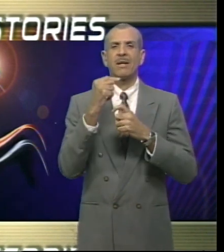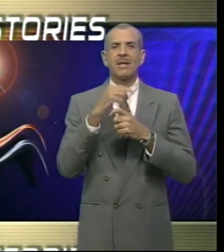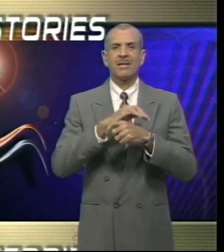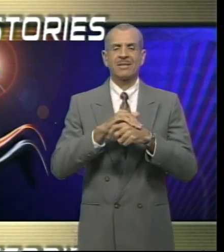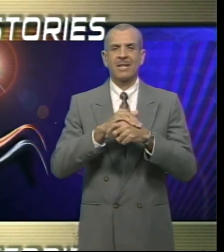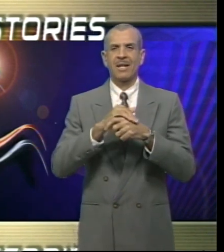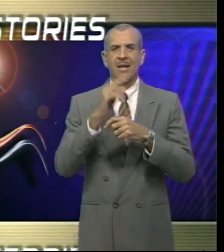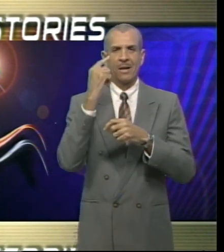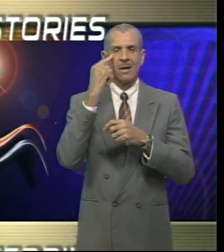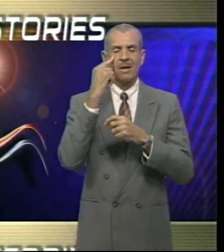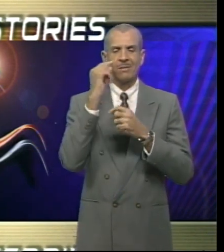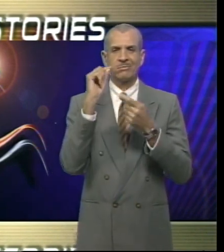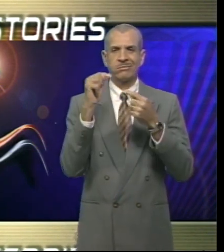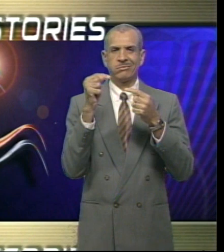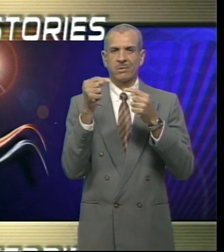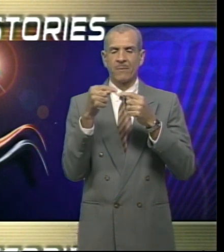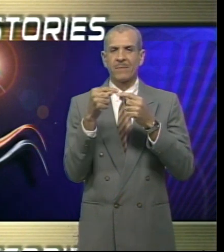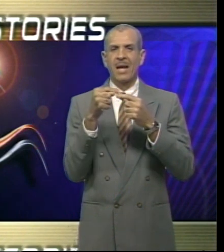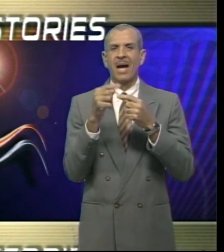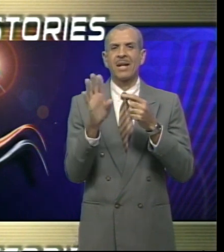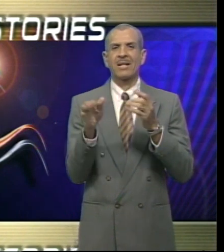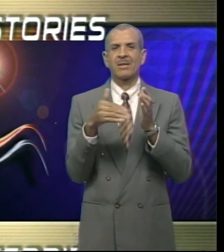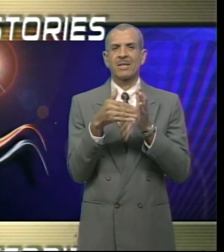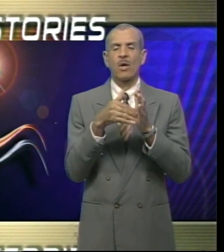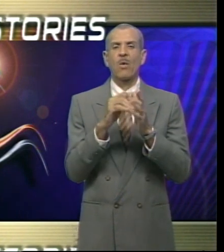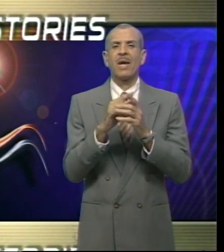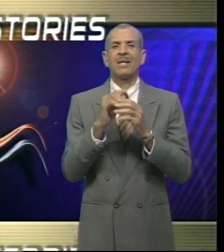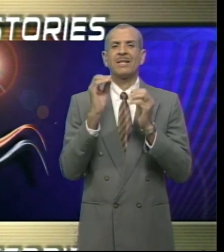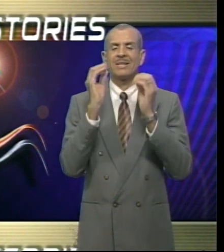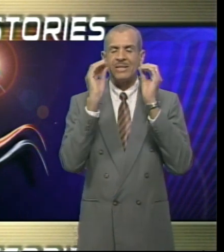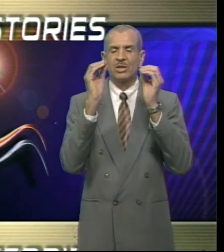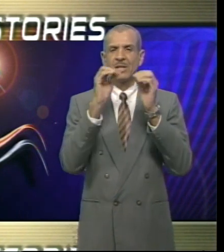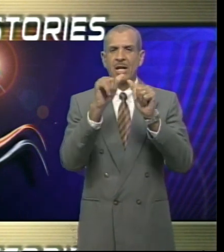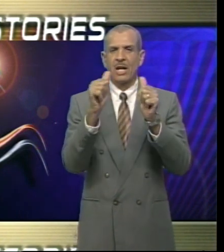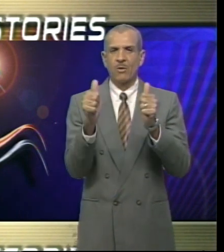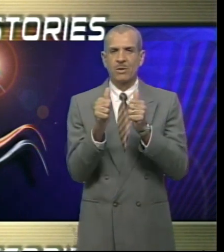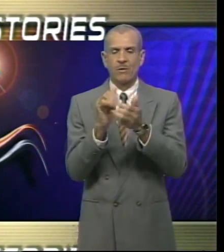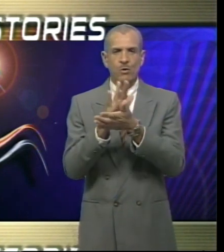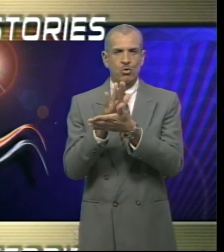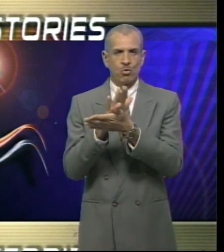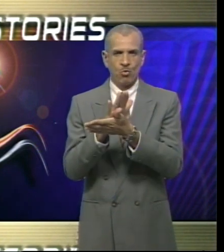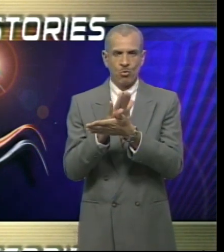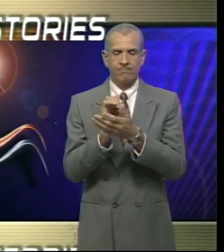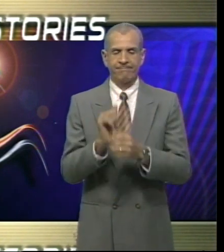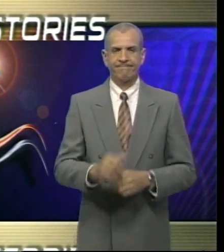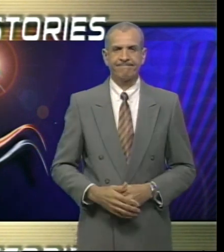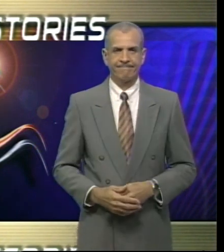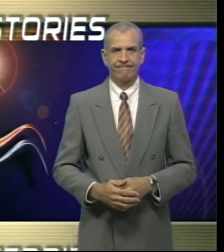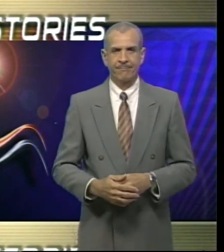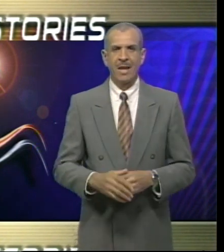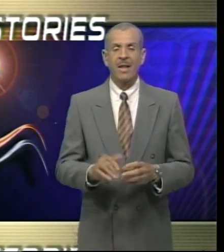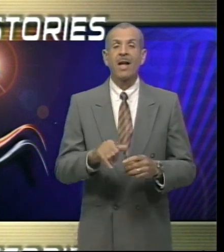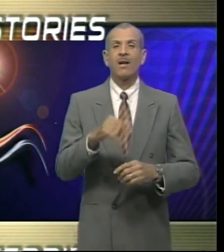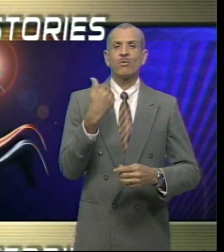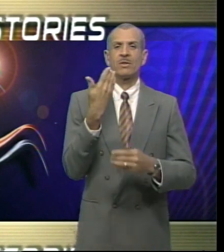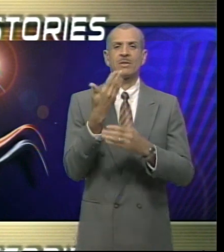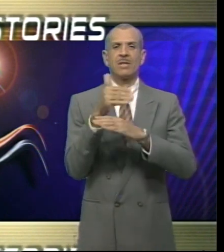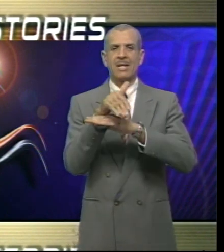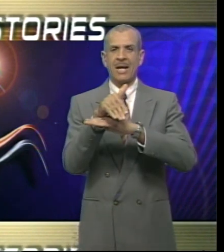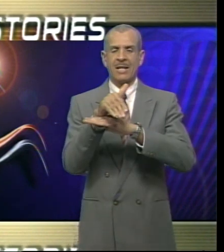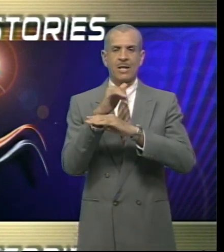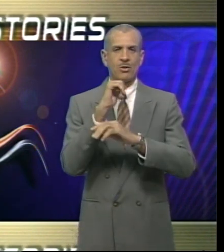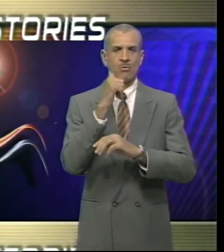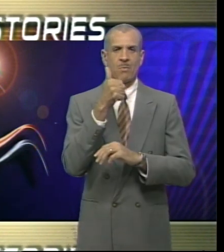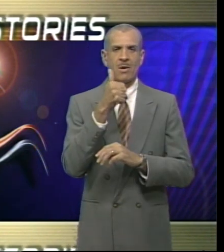and eyes, that those symptoms returned when teaching in certain areas of the school. Now to the forecast for tonight and